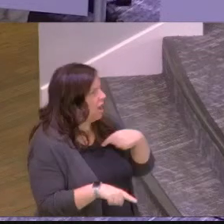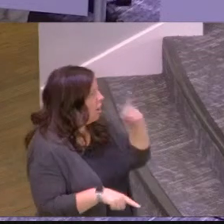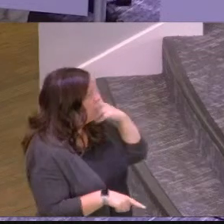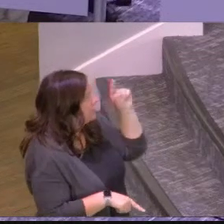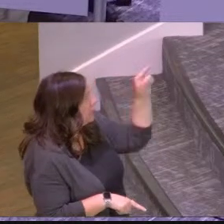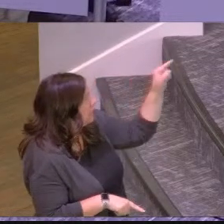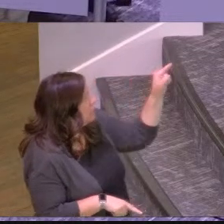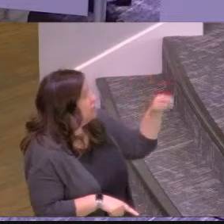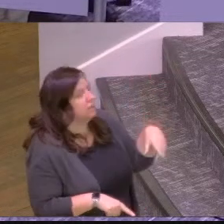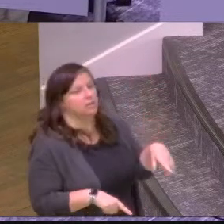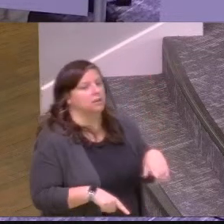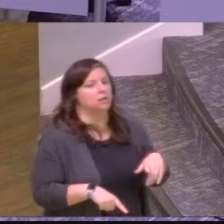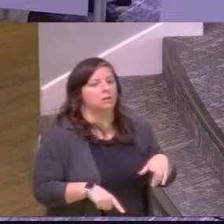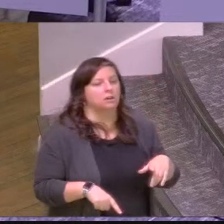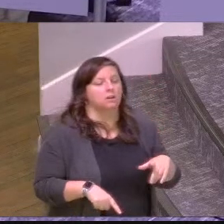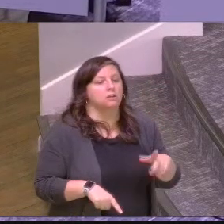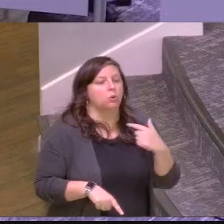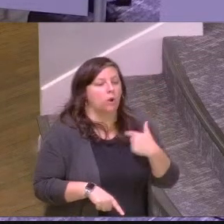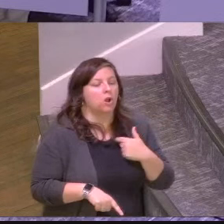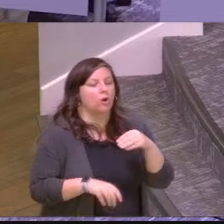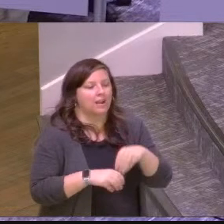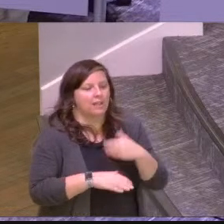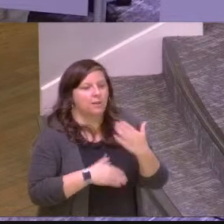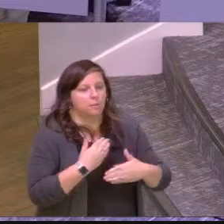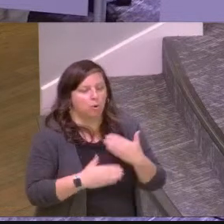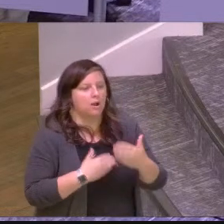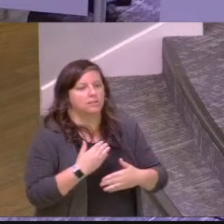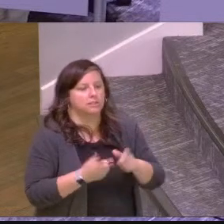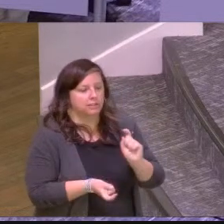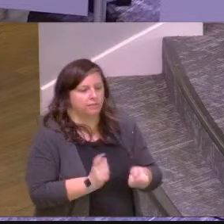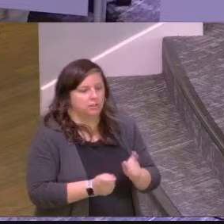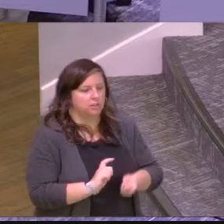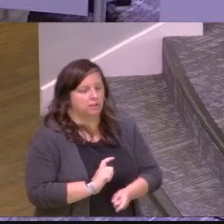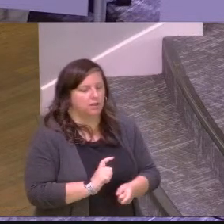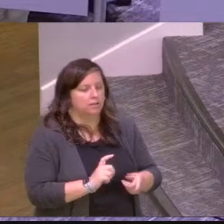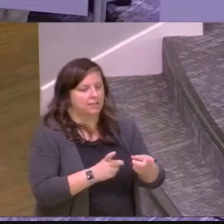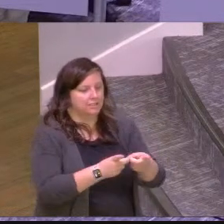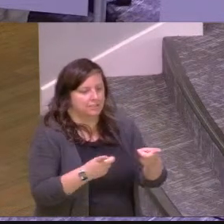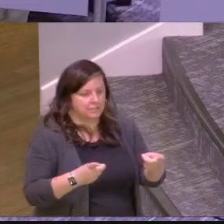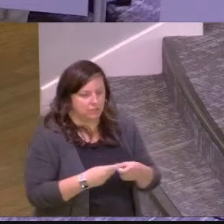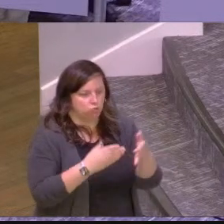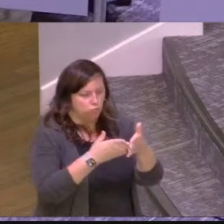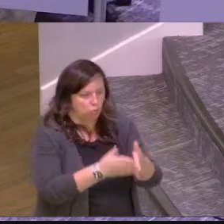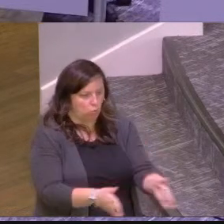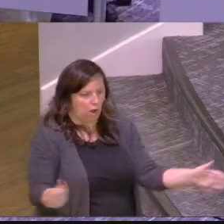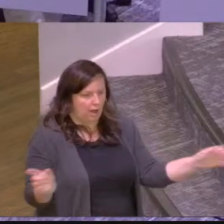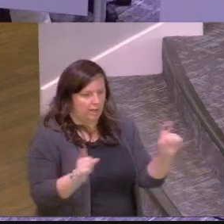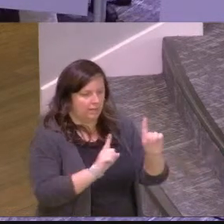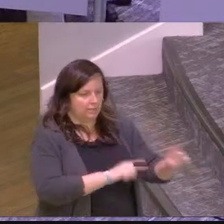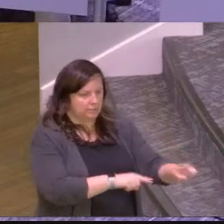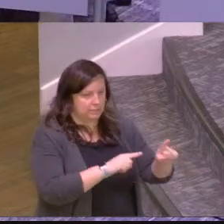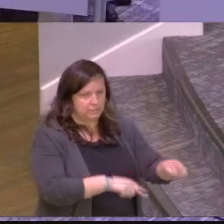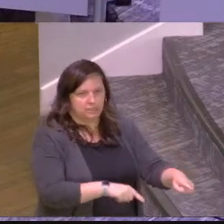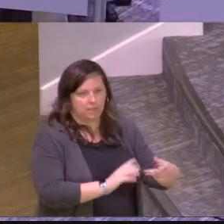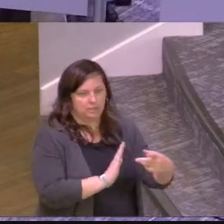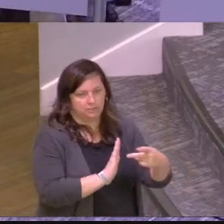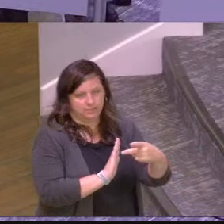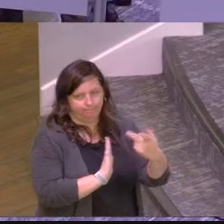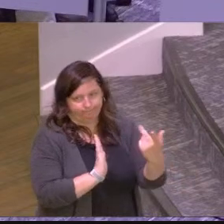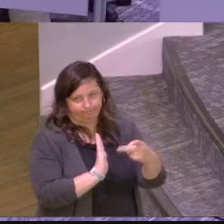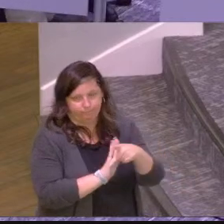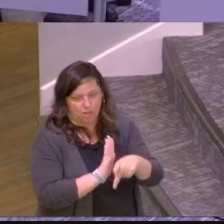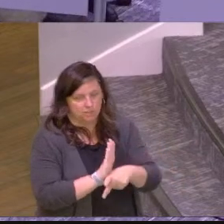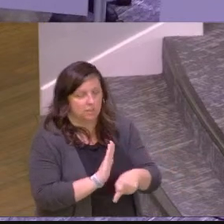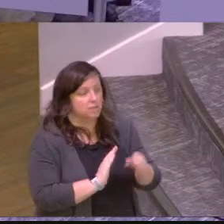in the process of revamping the district-wide attendance protocol. So in this presentation, we